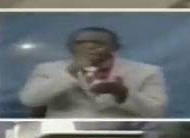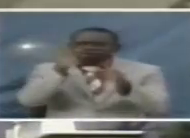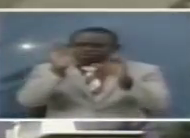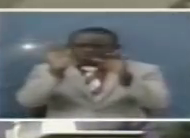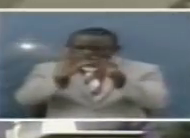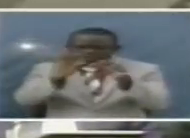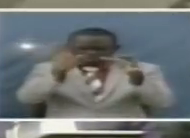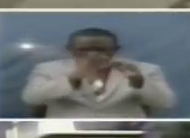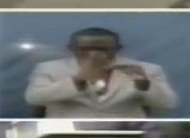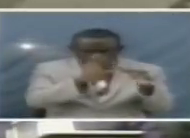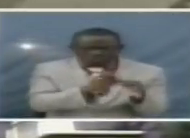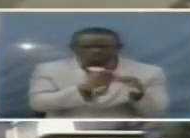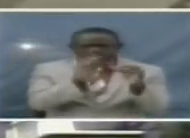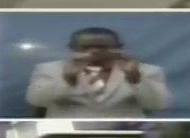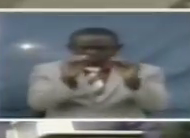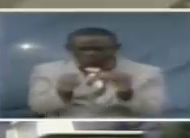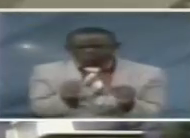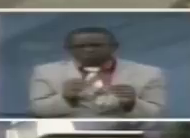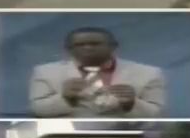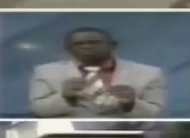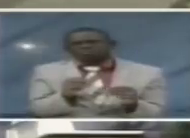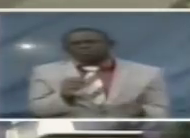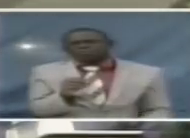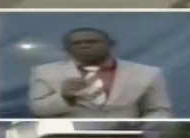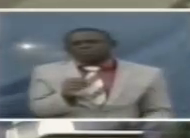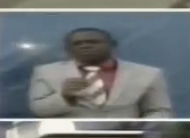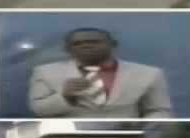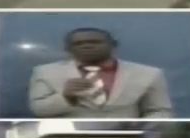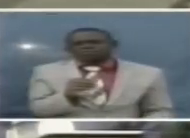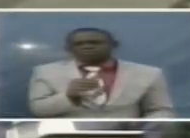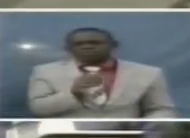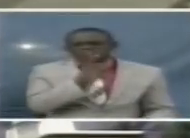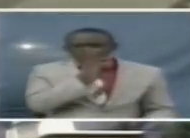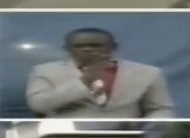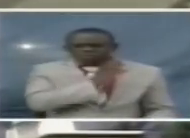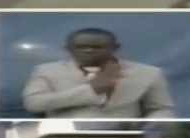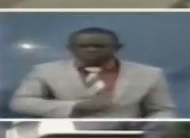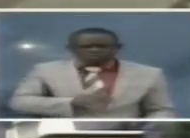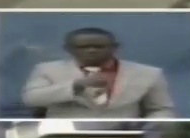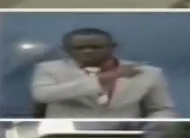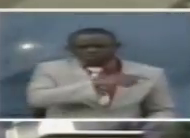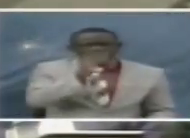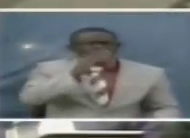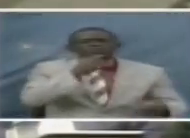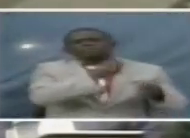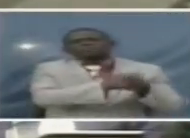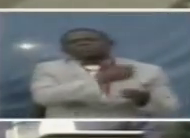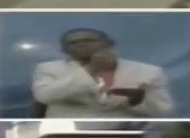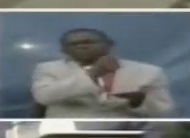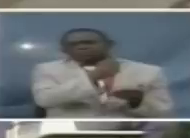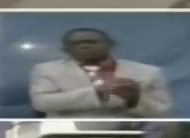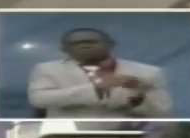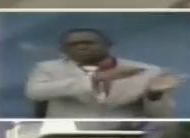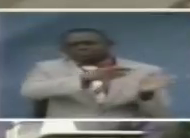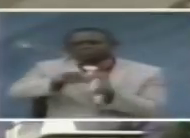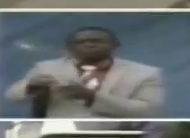564.5 million is for water supply and sanitation. This allocation will supplement the expenditure by the